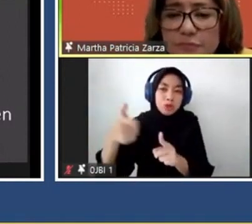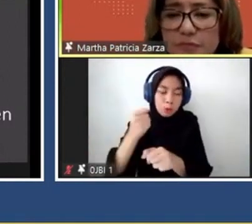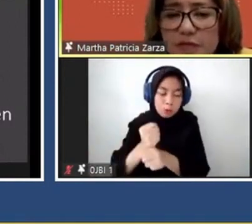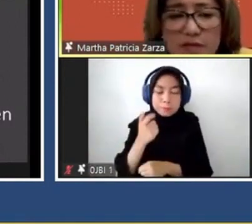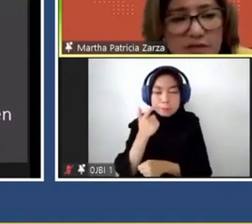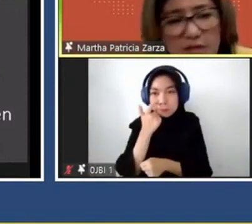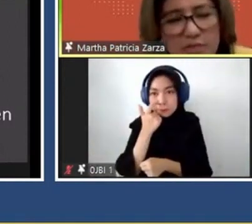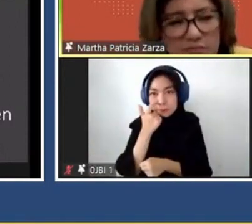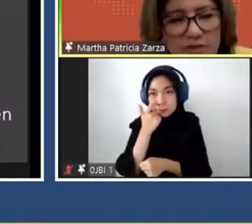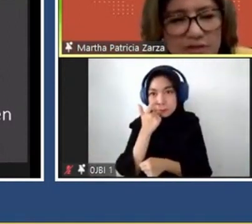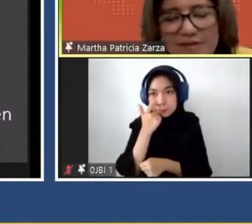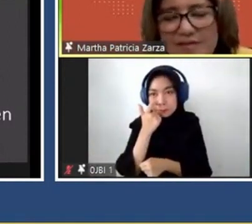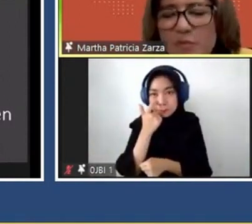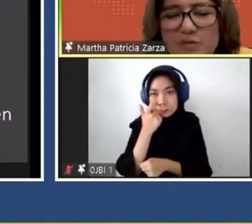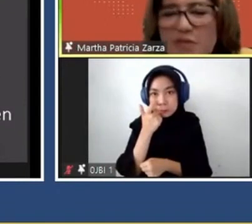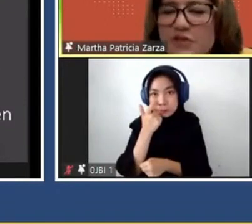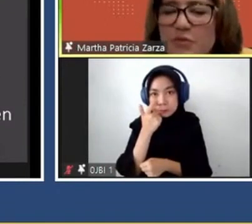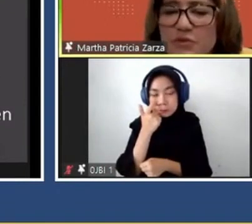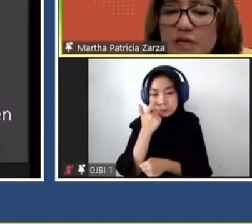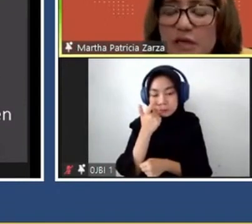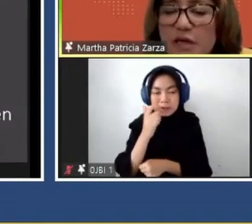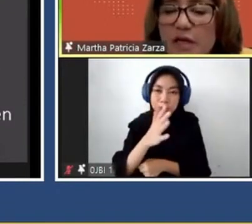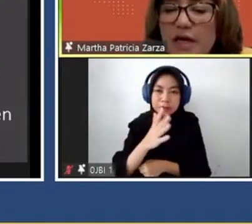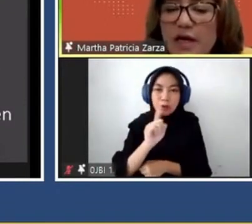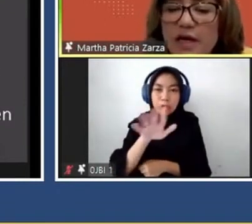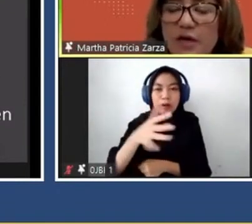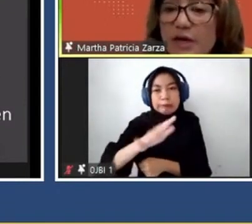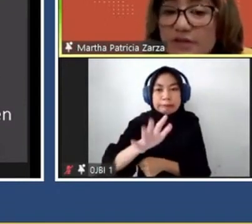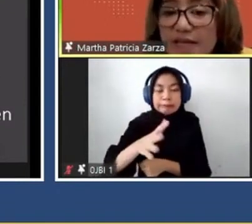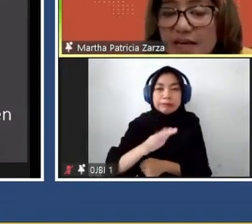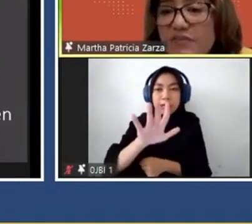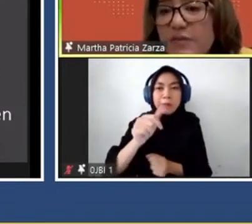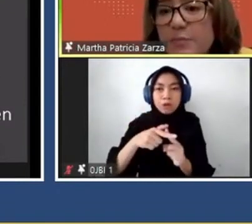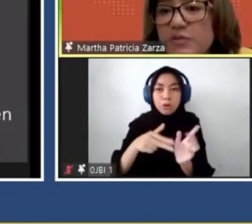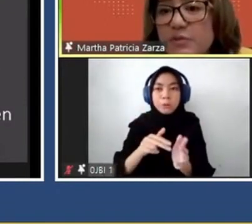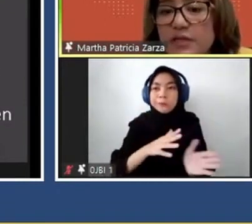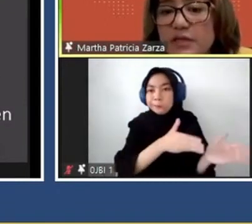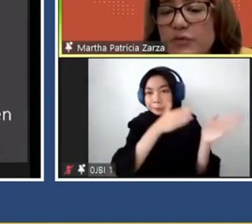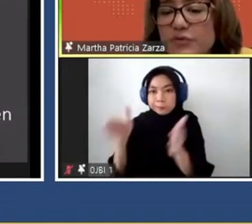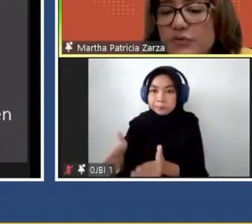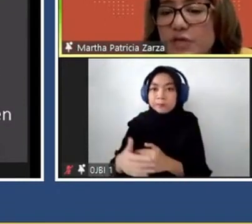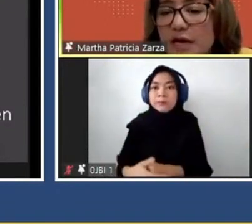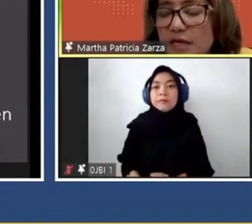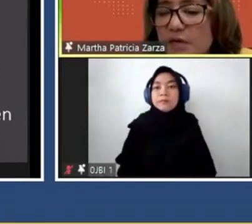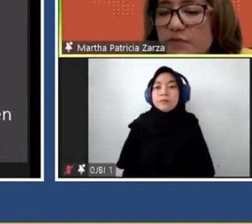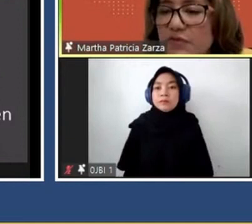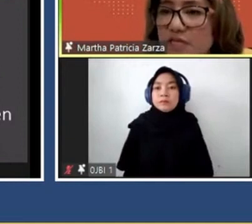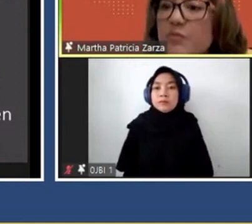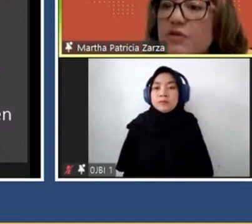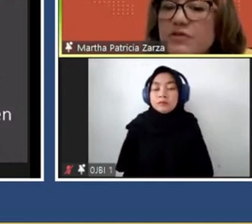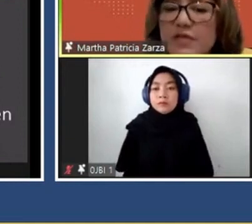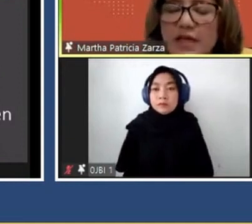use. In this approximation, obviously. Whenever they have the possibility to use animal